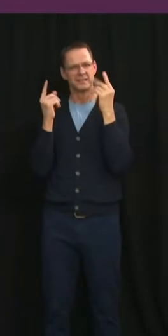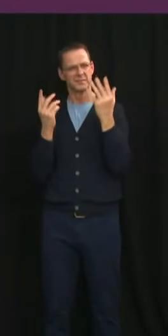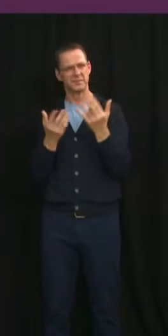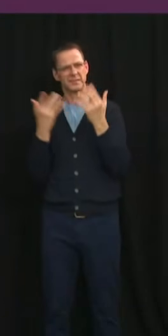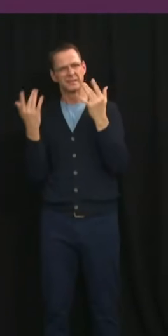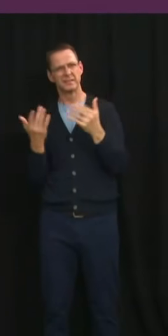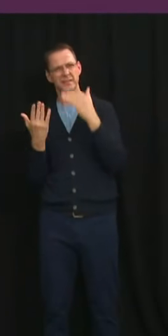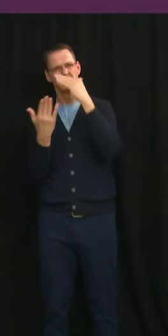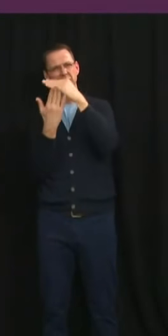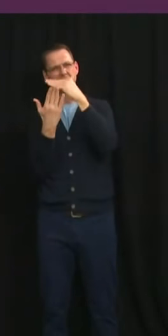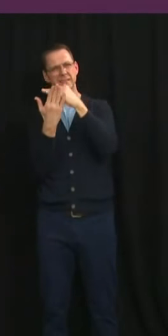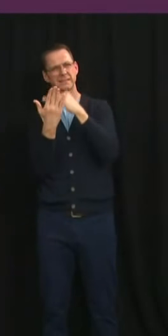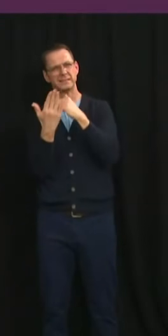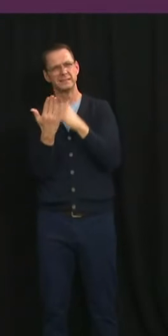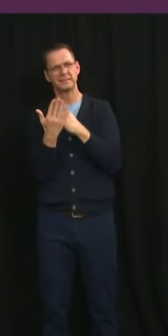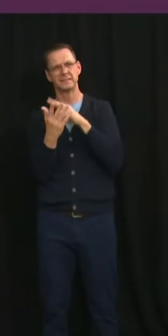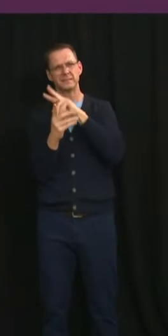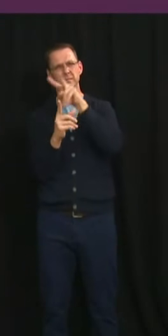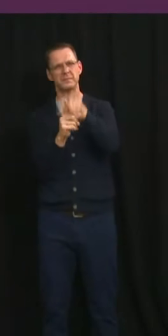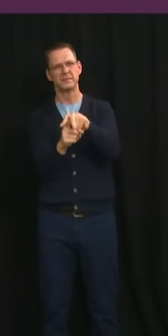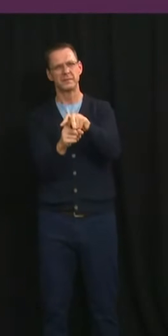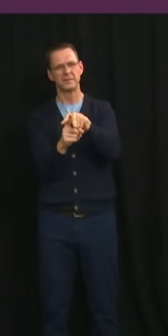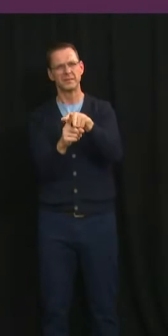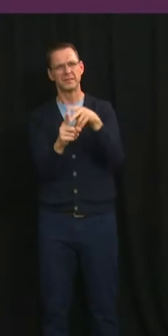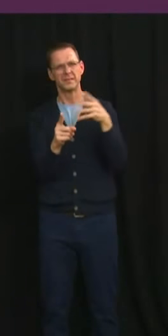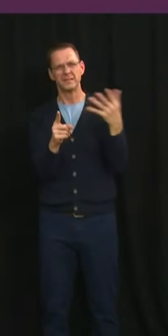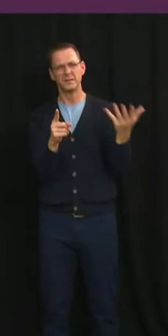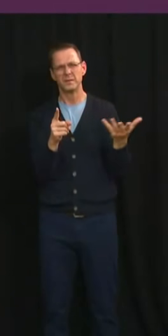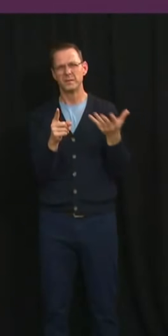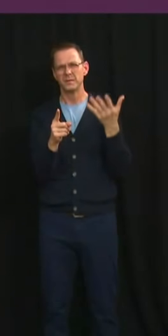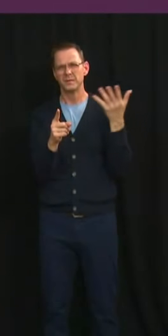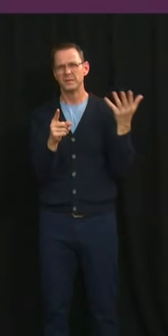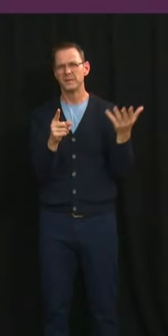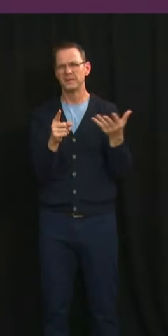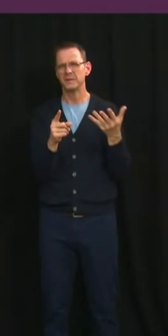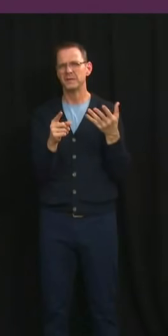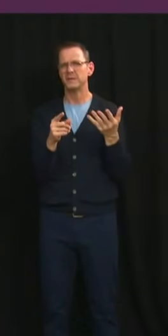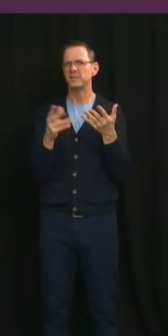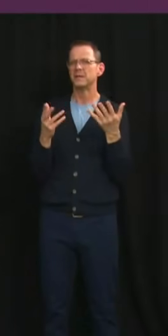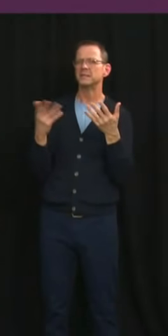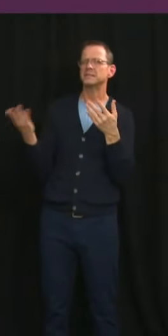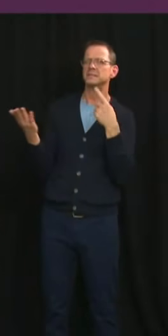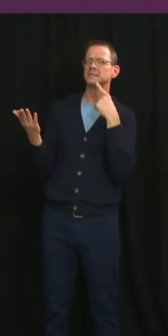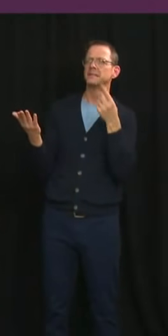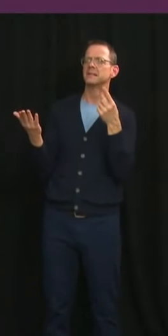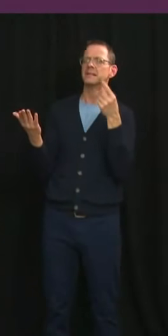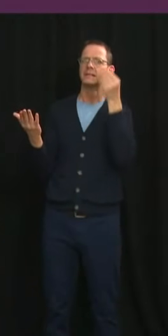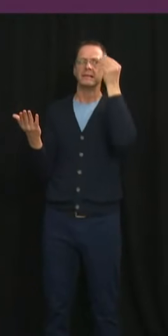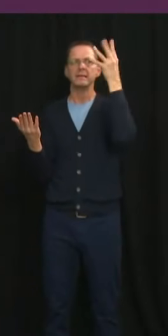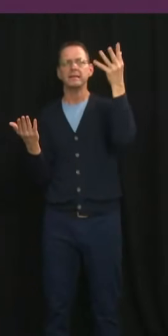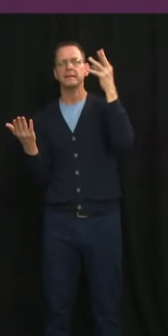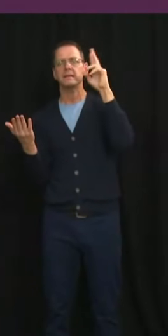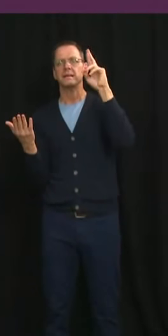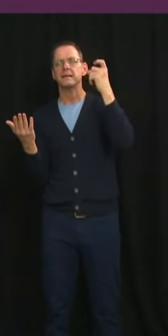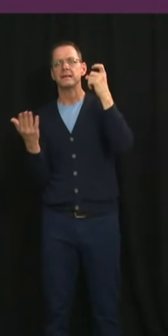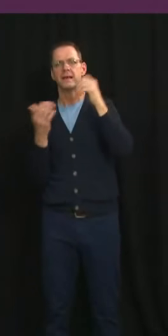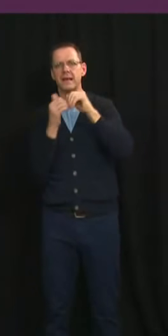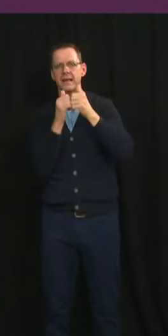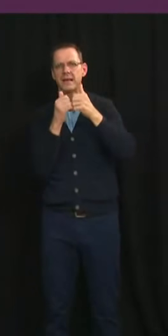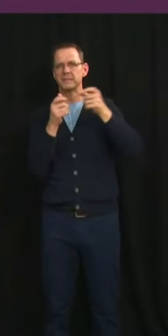supplies? Sure. Well, I'll actually invite Minister Shandro to respond to part of that. The 300,000